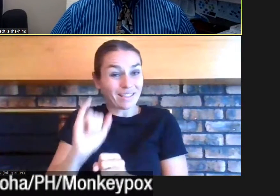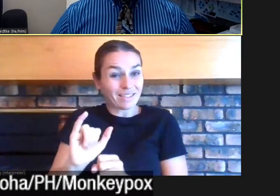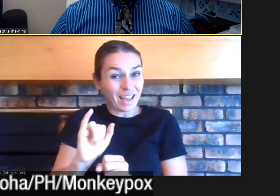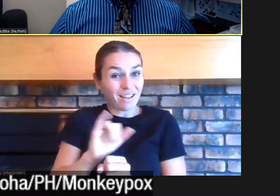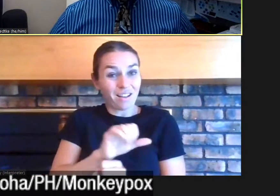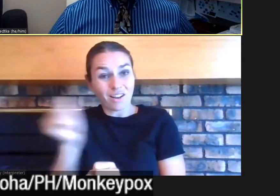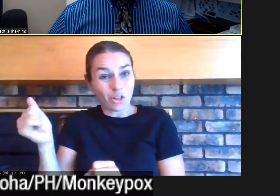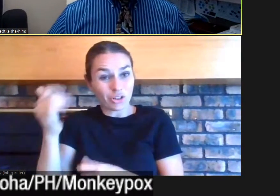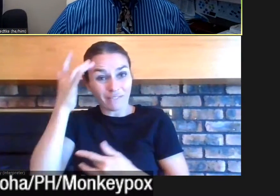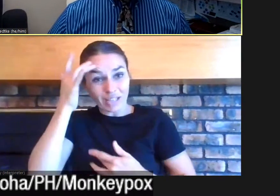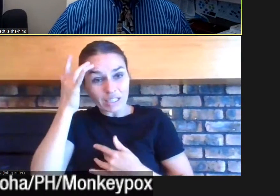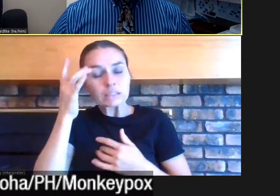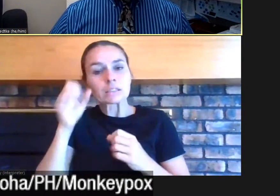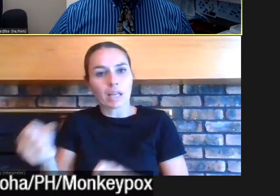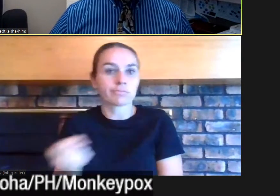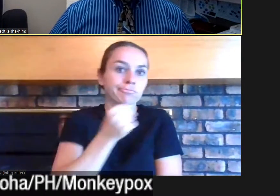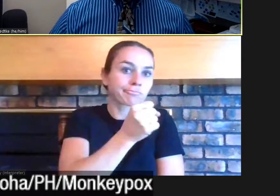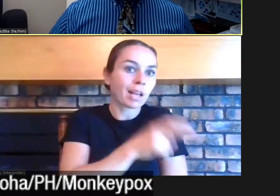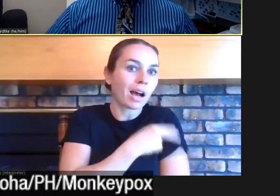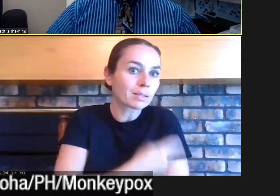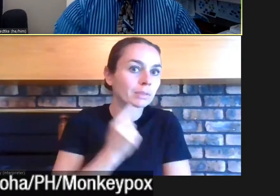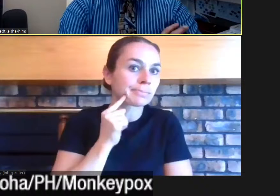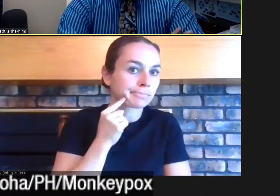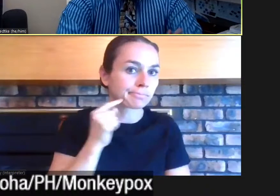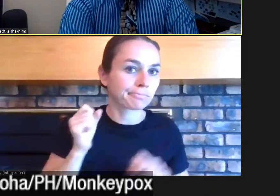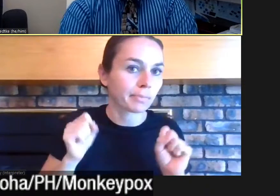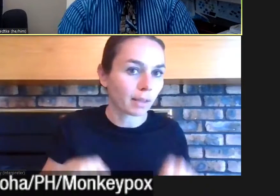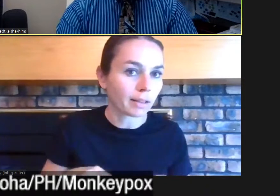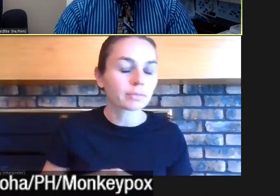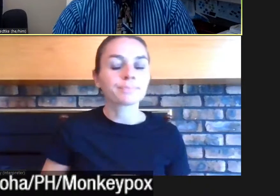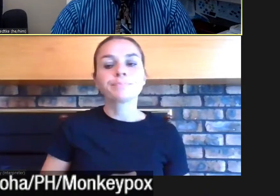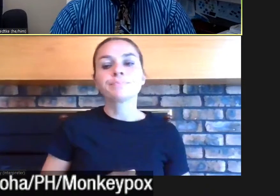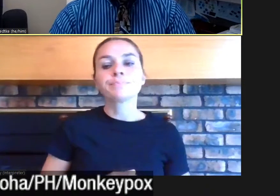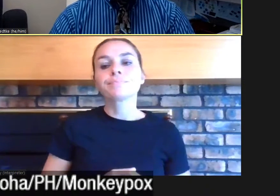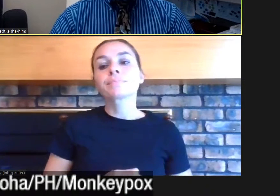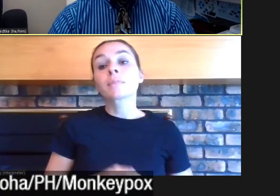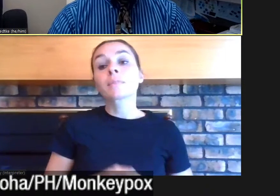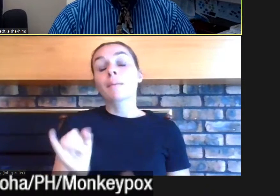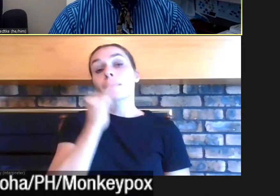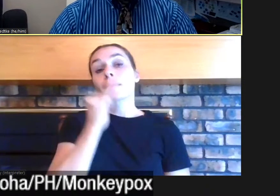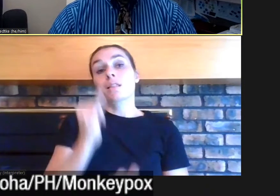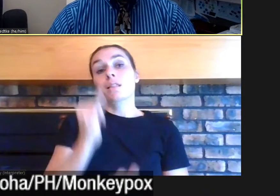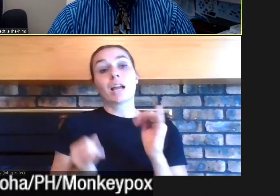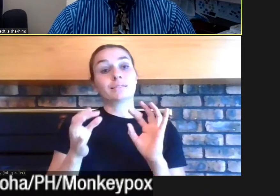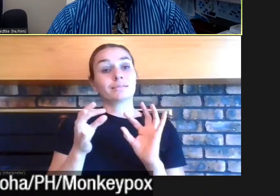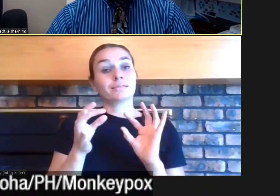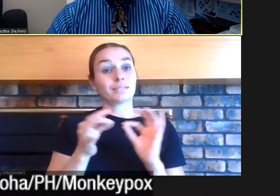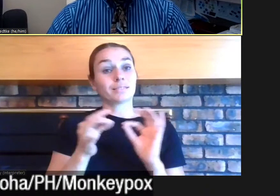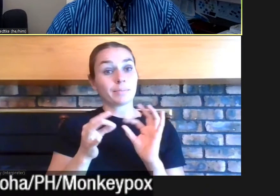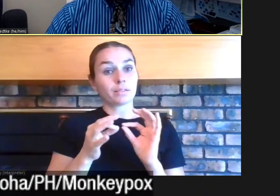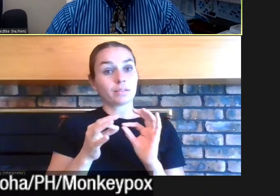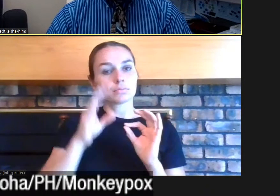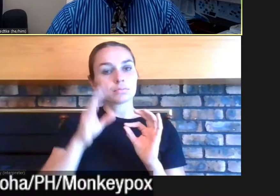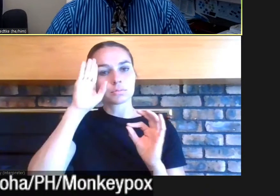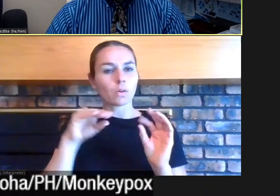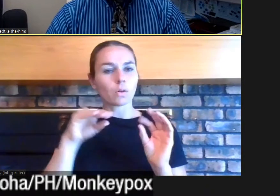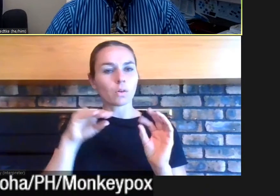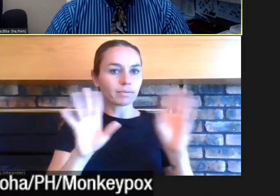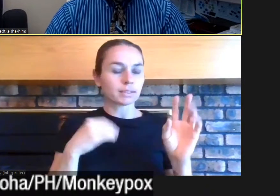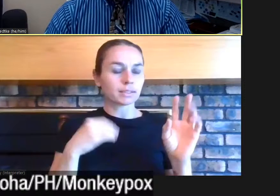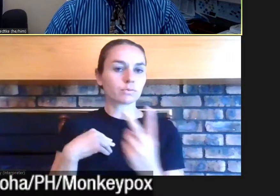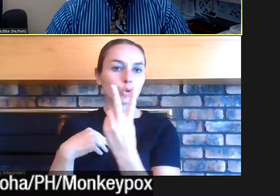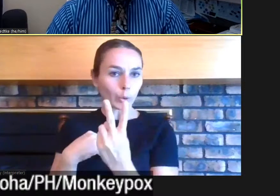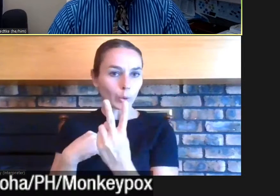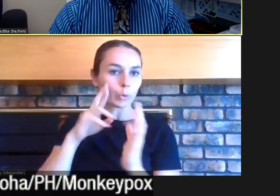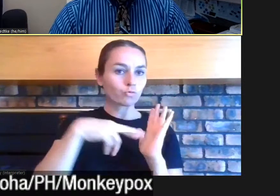We wish to prevent those. The final point I'd like to make is with my other hat on, not the Lane County public health officer,